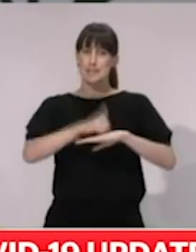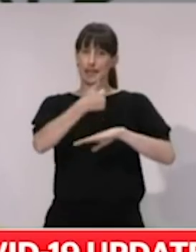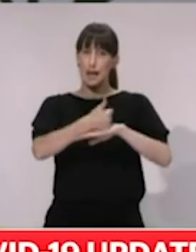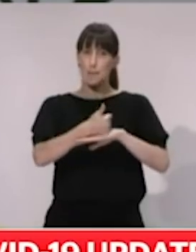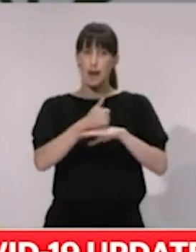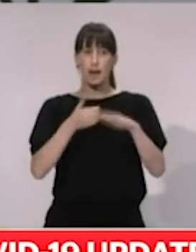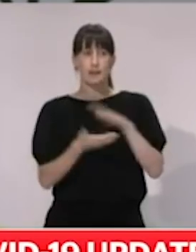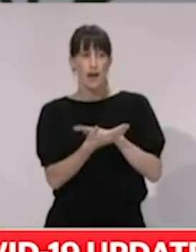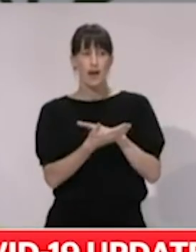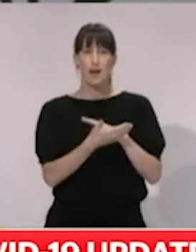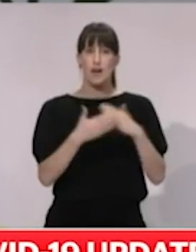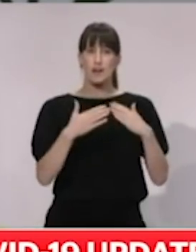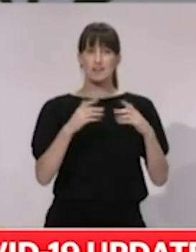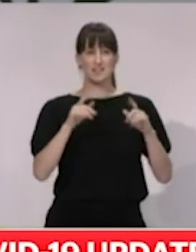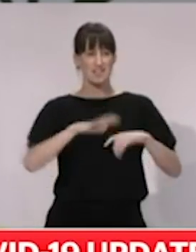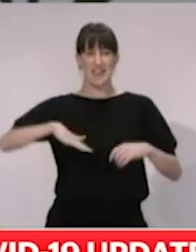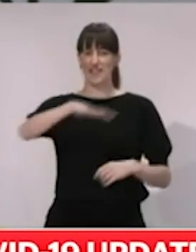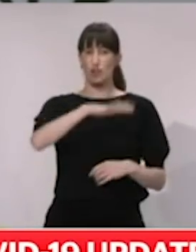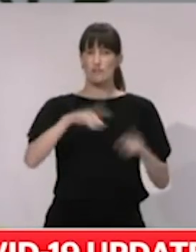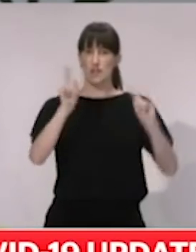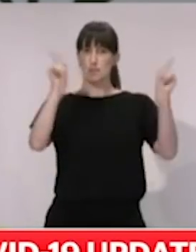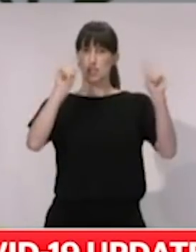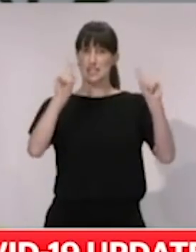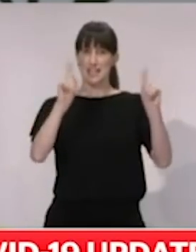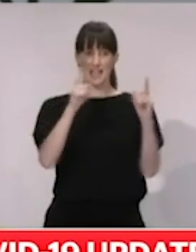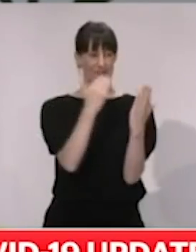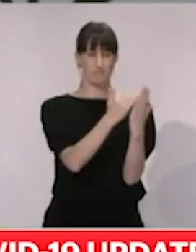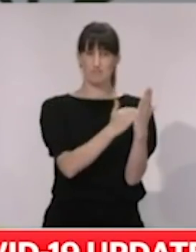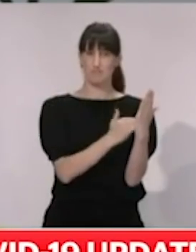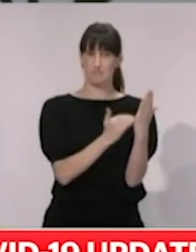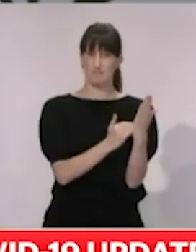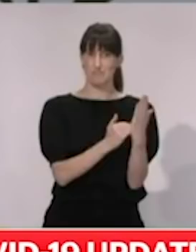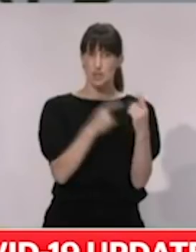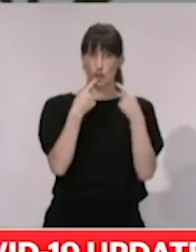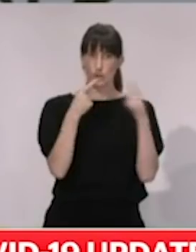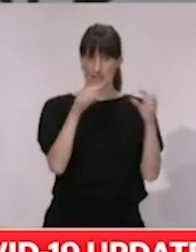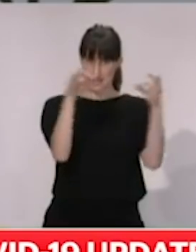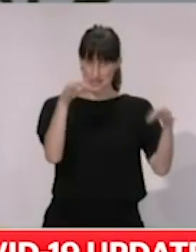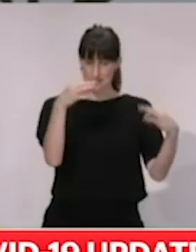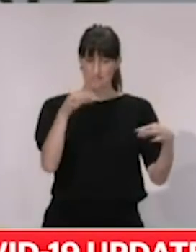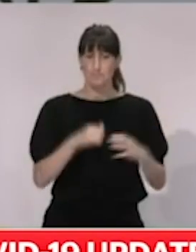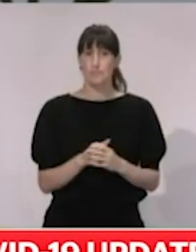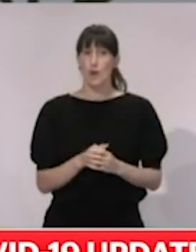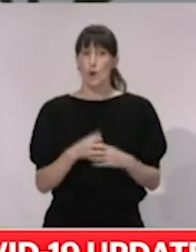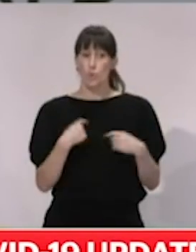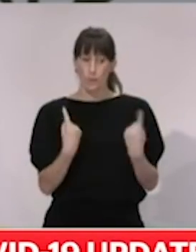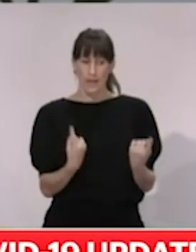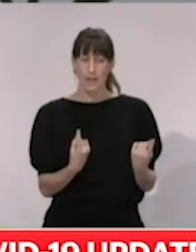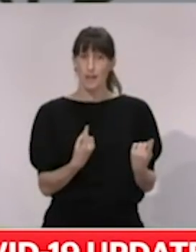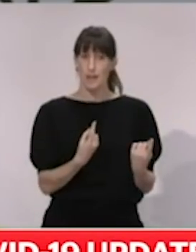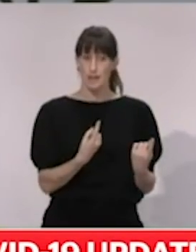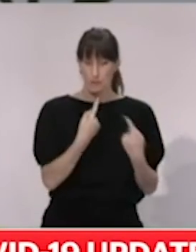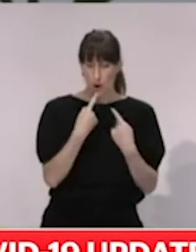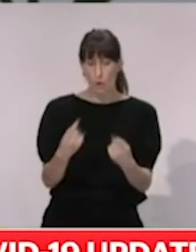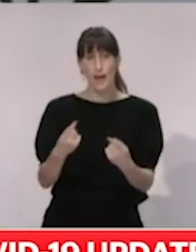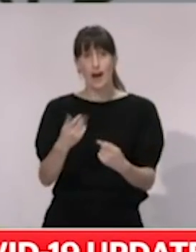health orders, and we in our own operational guidelines have required frontline staff to consult with